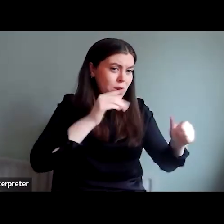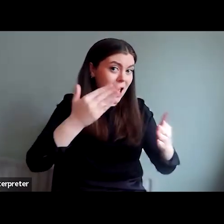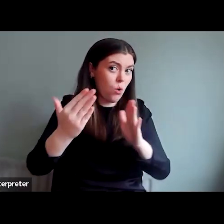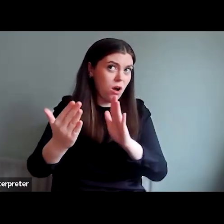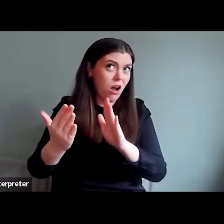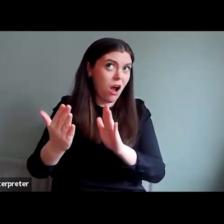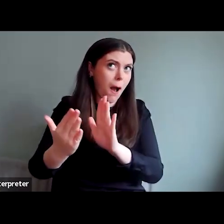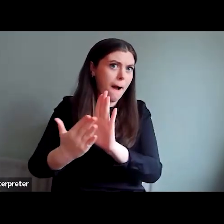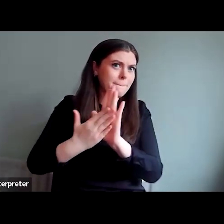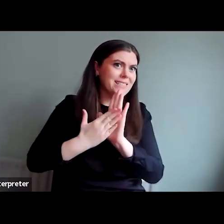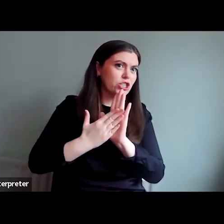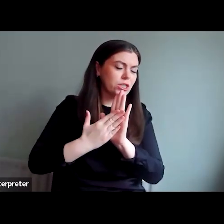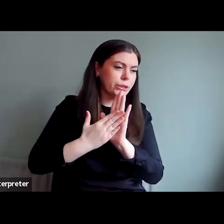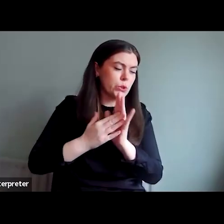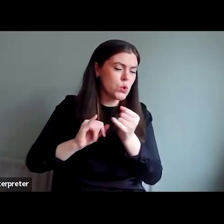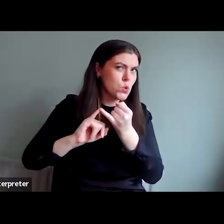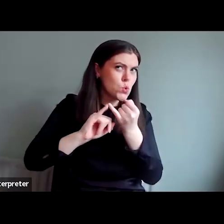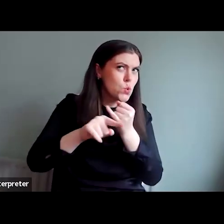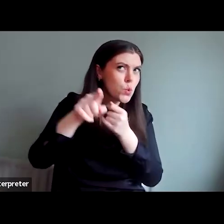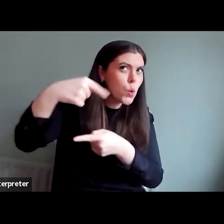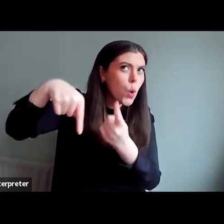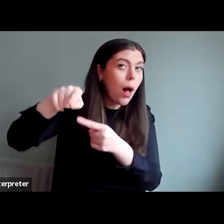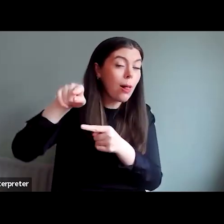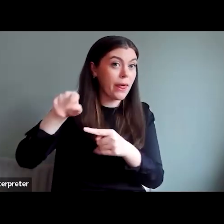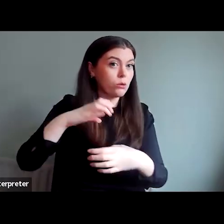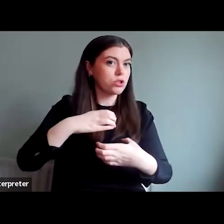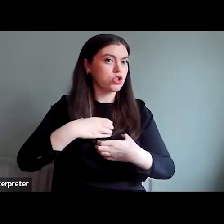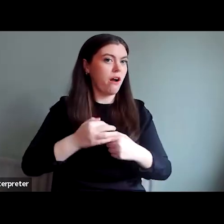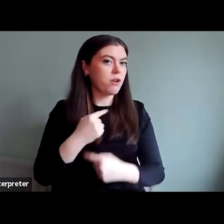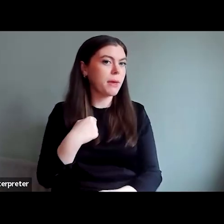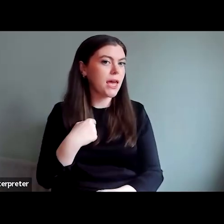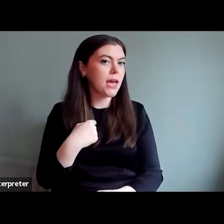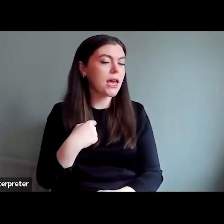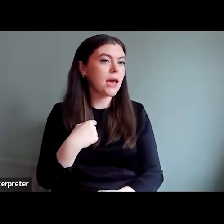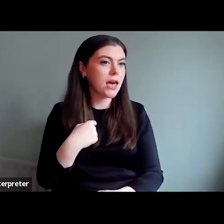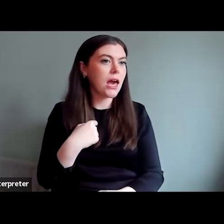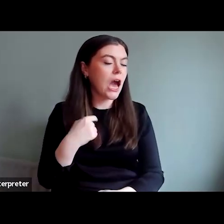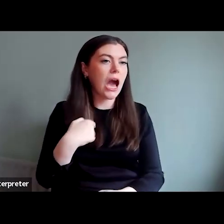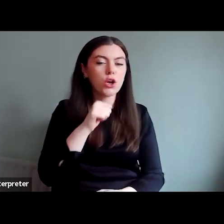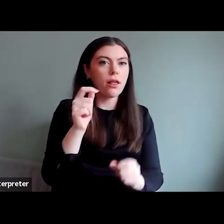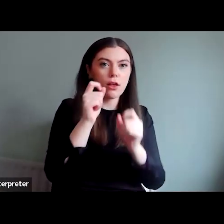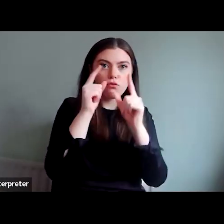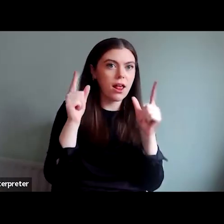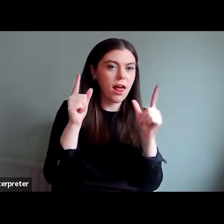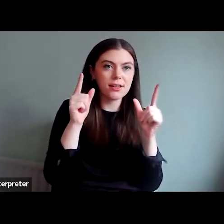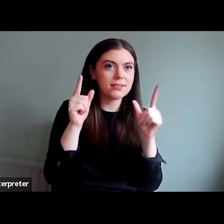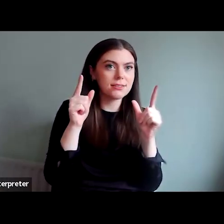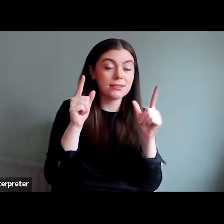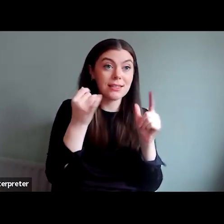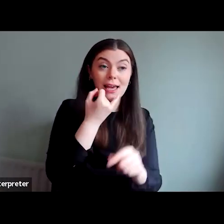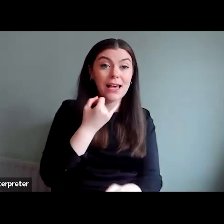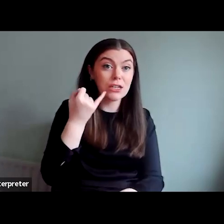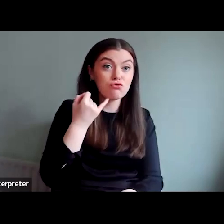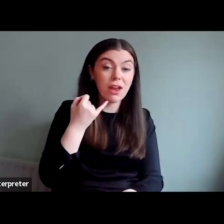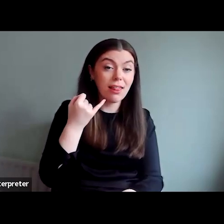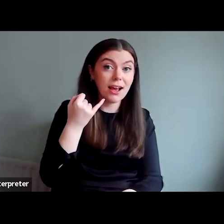That was quite eye-opening for me anyways. I suppose I didn't realize the power of the Israeli lobby